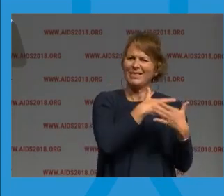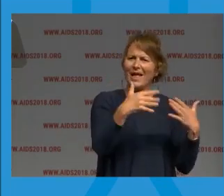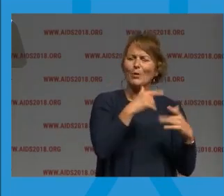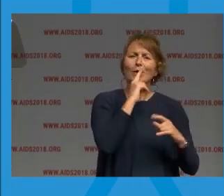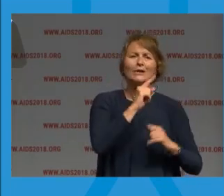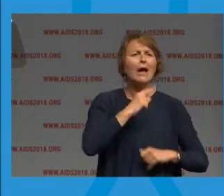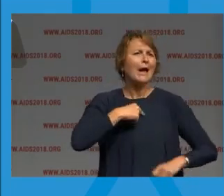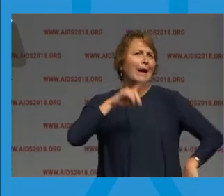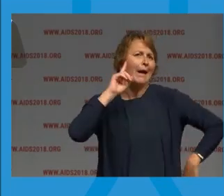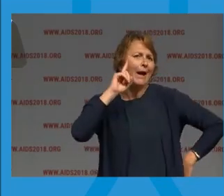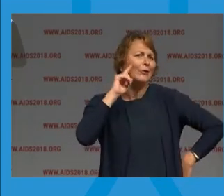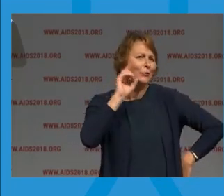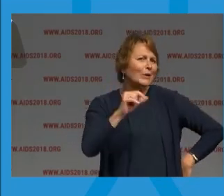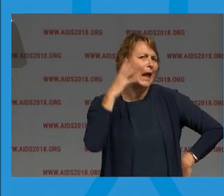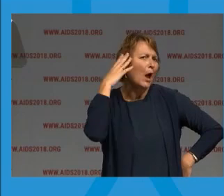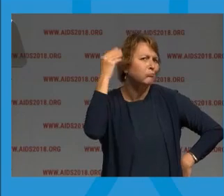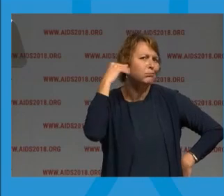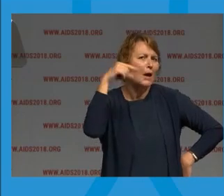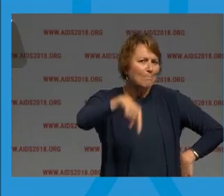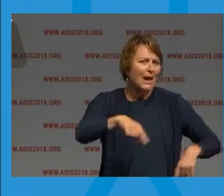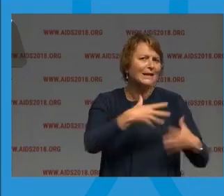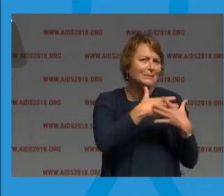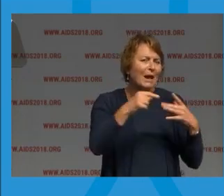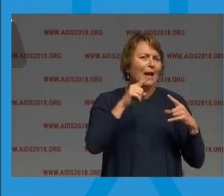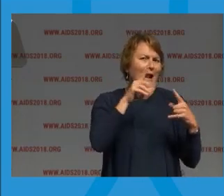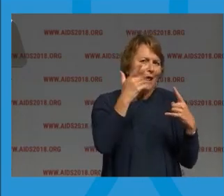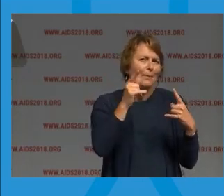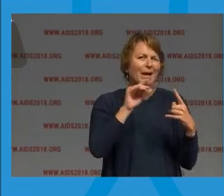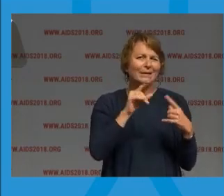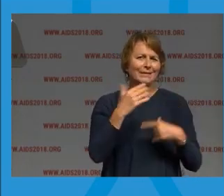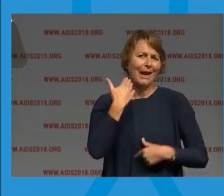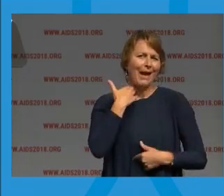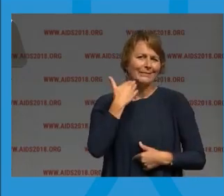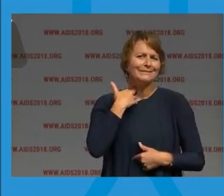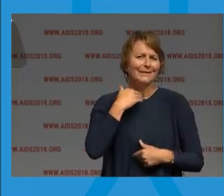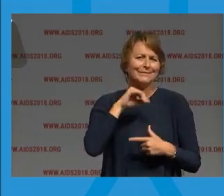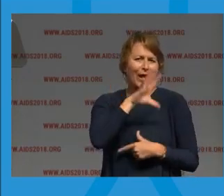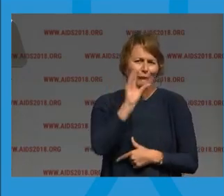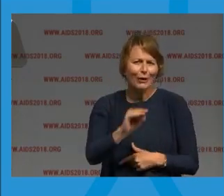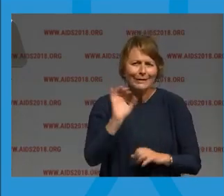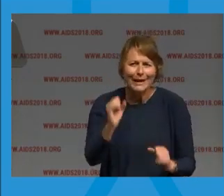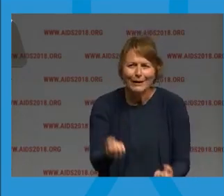kan verstaan, 'n bietjie, nee. Ek hoop so. Okay.